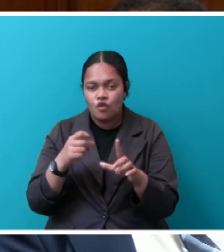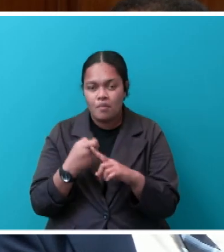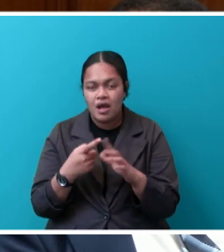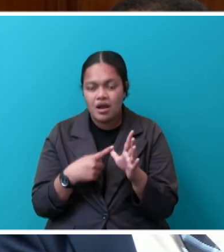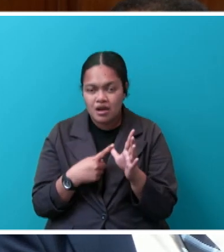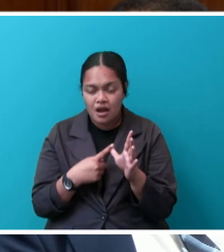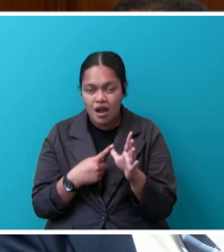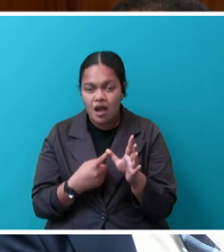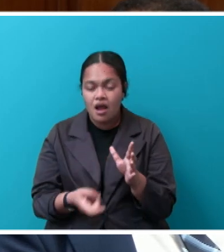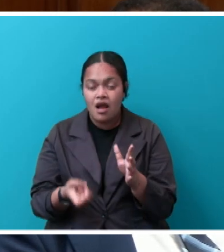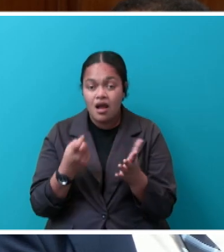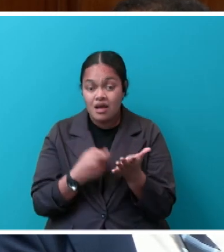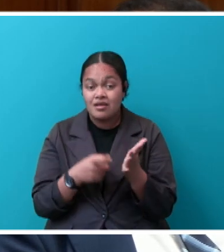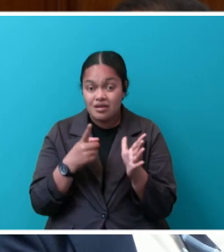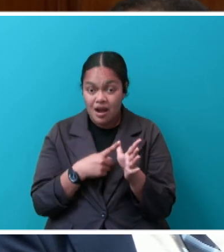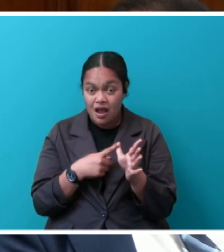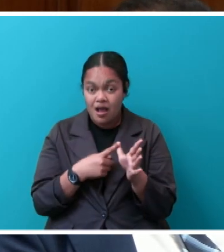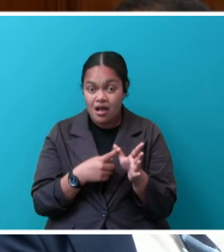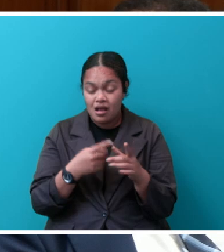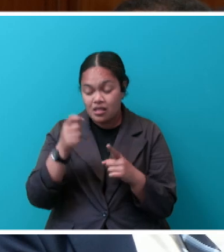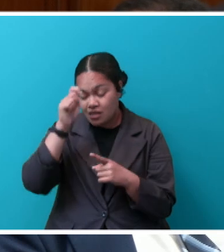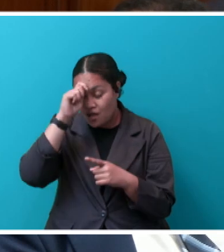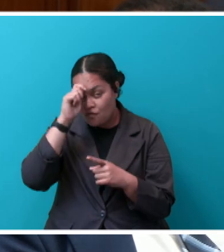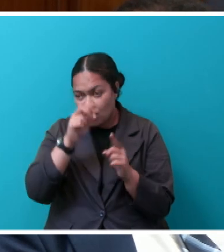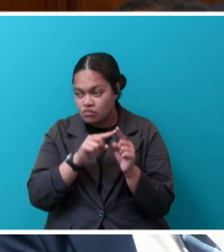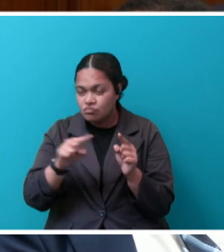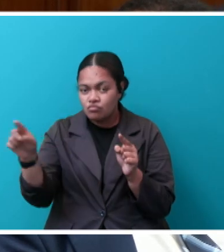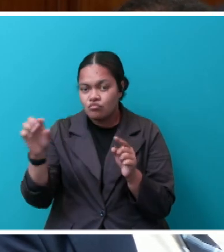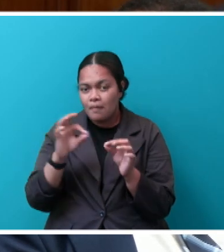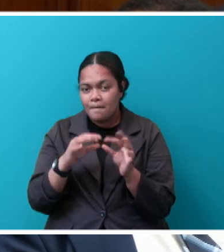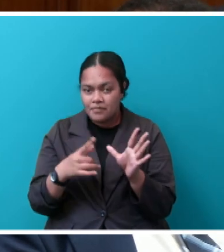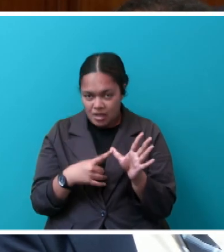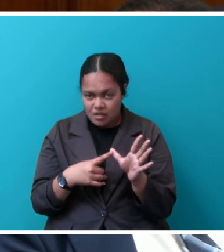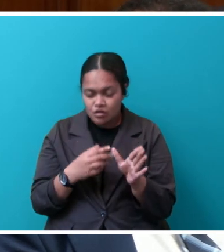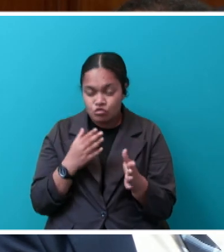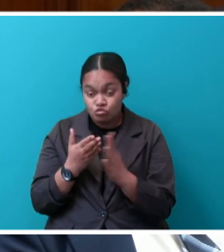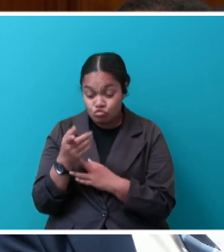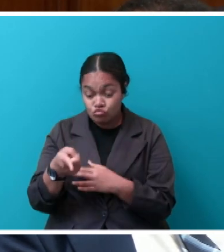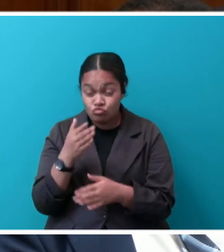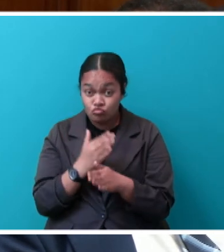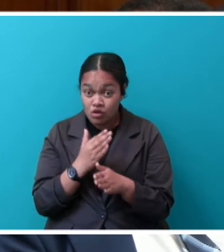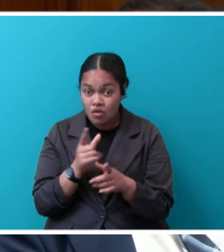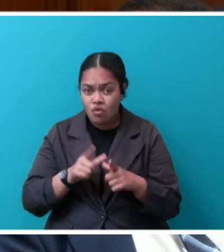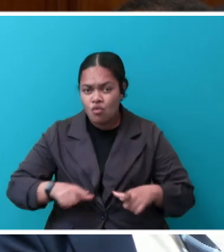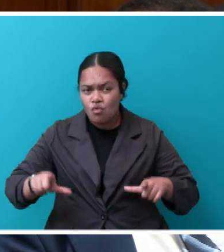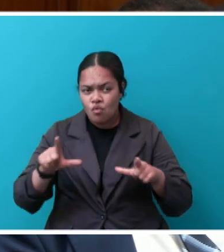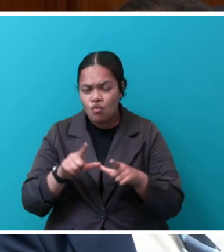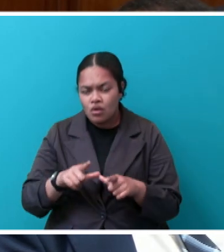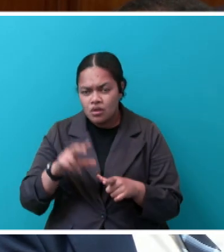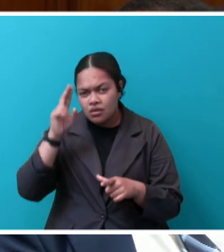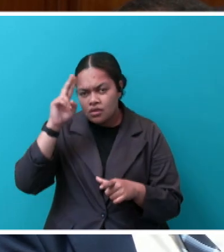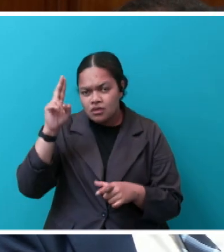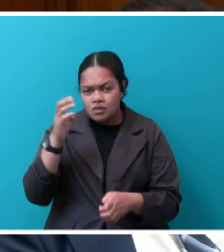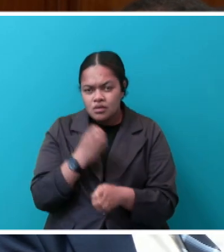and Tagwa to Ba. Mr. Speaker, sir, through these efforts of the local arm of the National